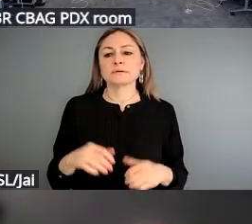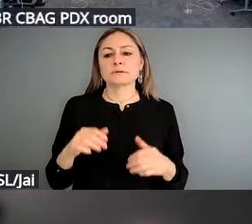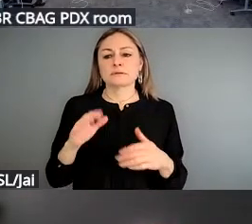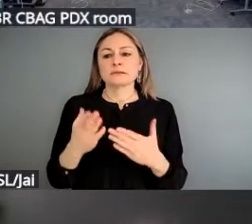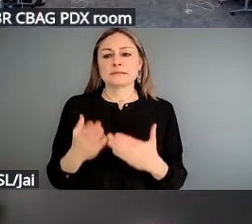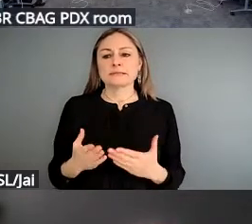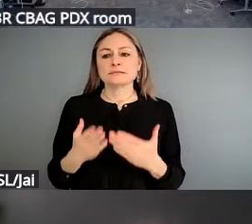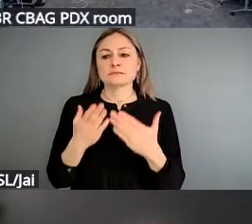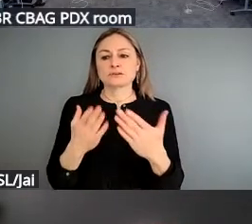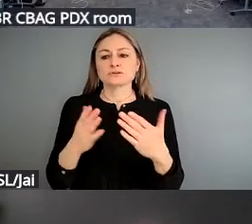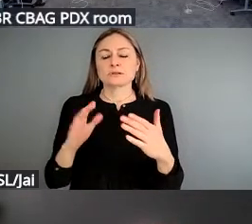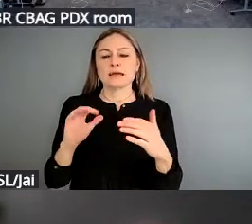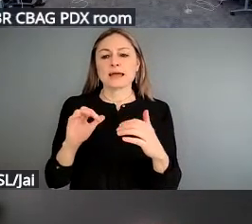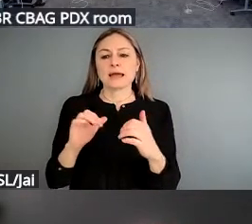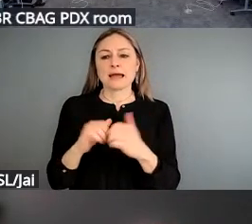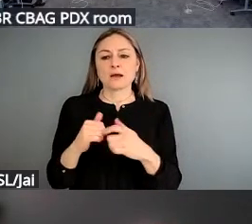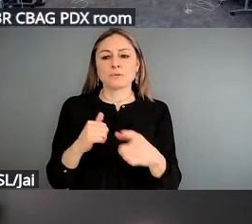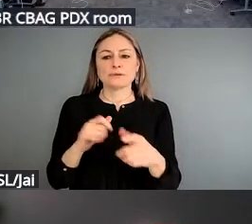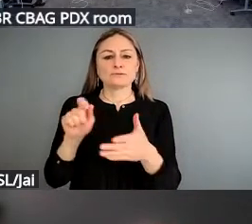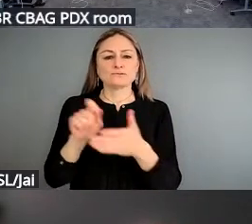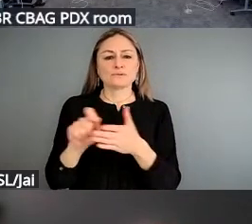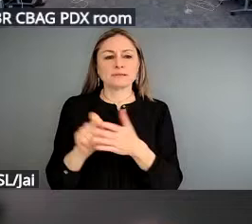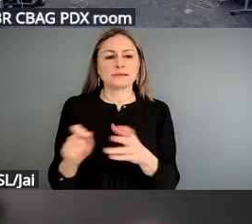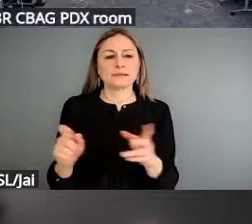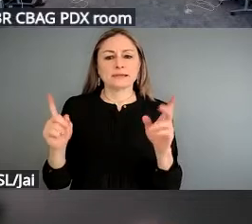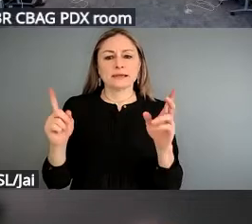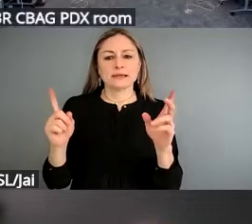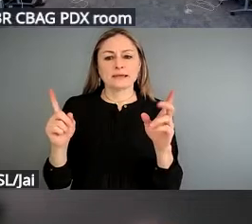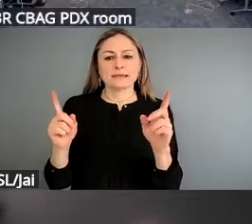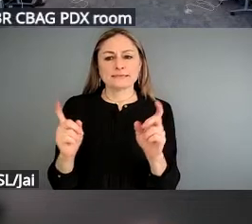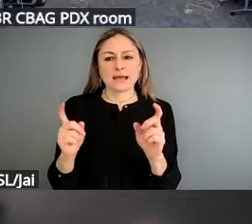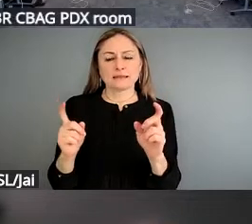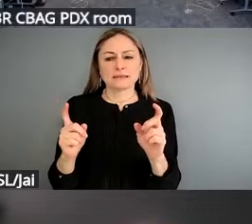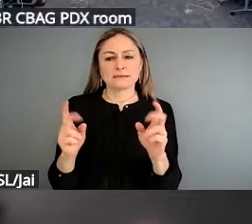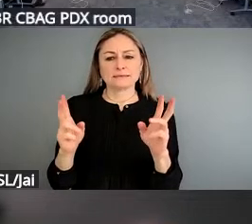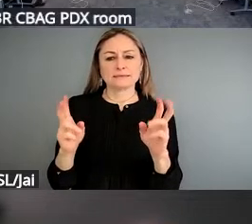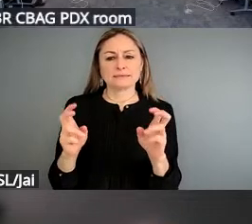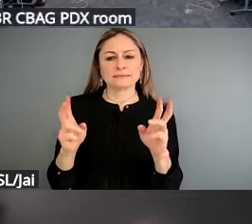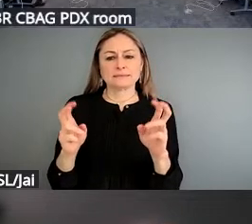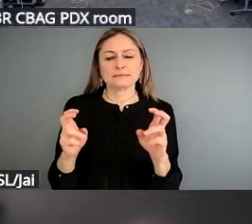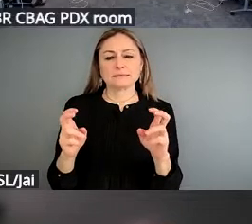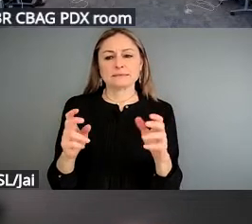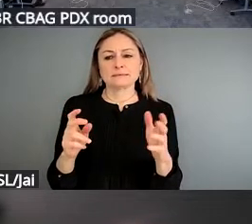is written in italics, I just want to be cognizant. I